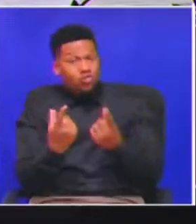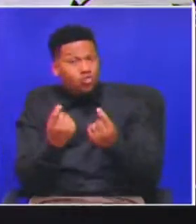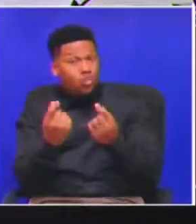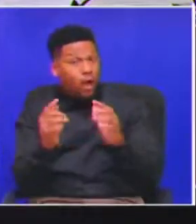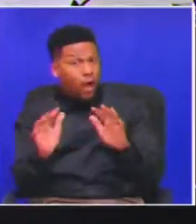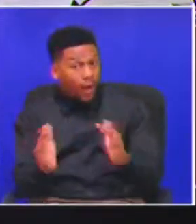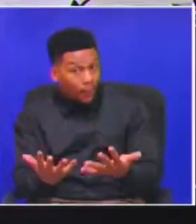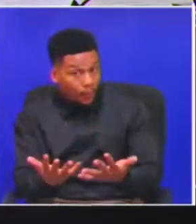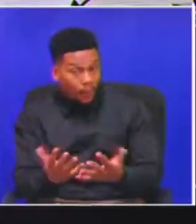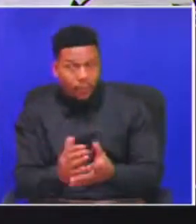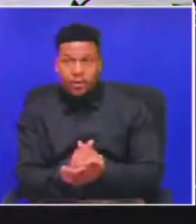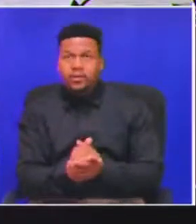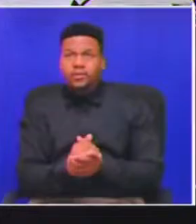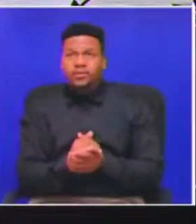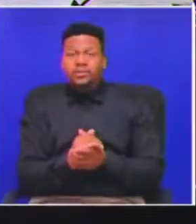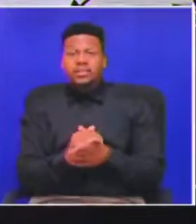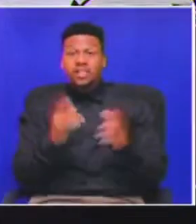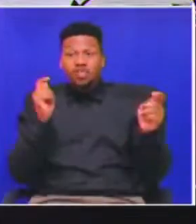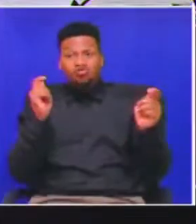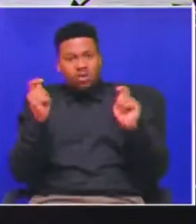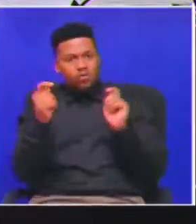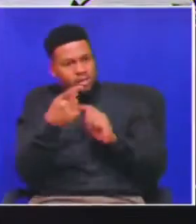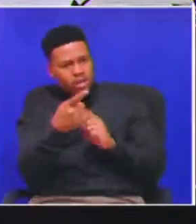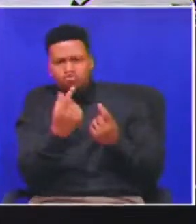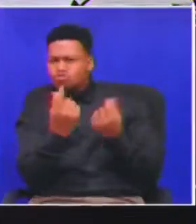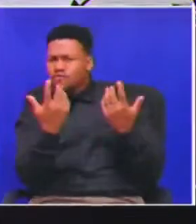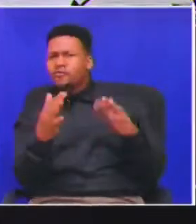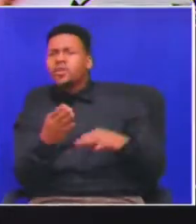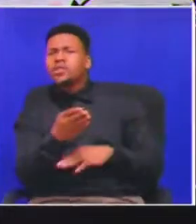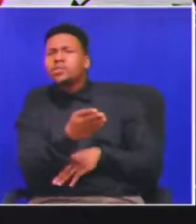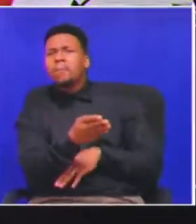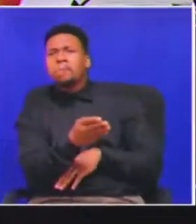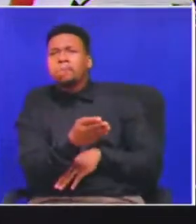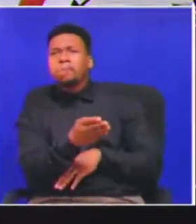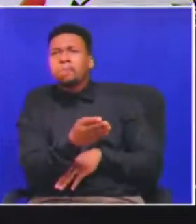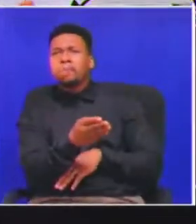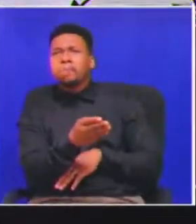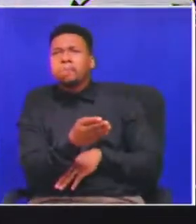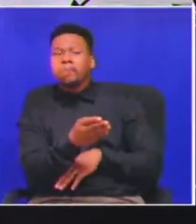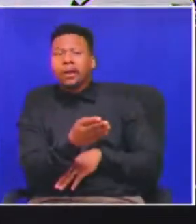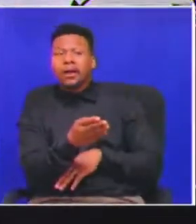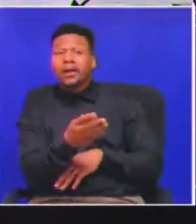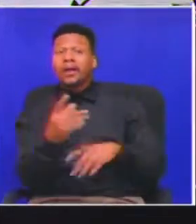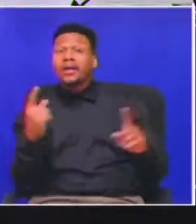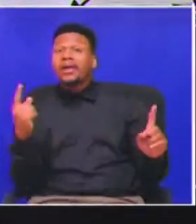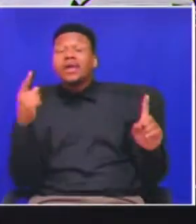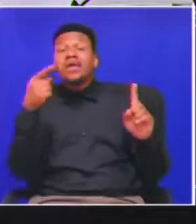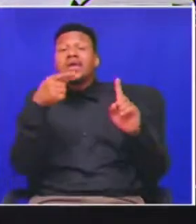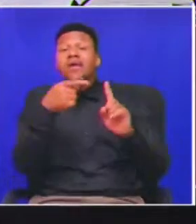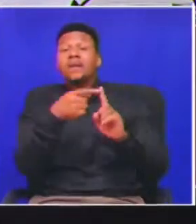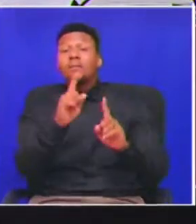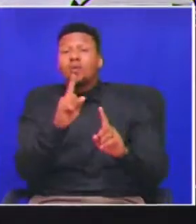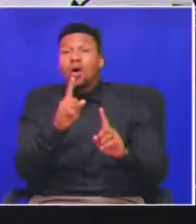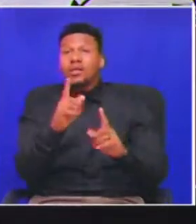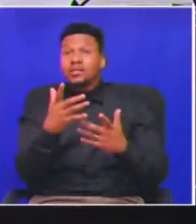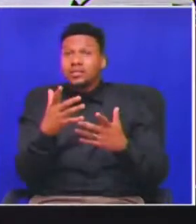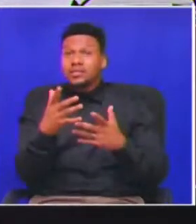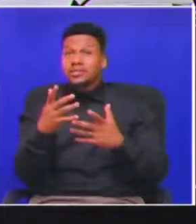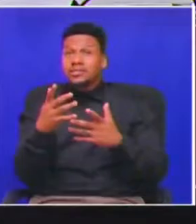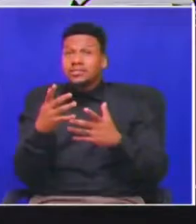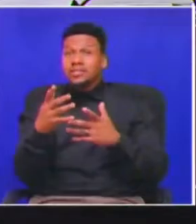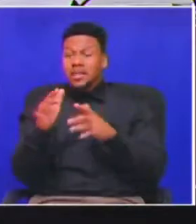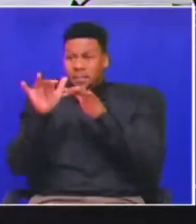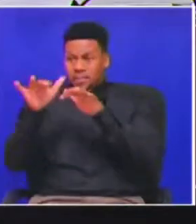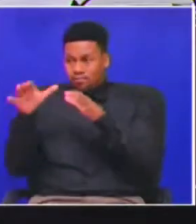that they had already embarked upon, that was aimed at bringing those who were deliberately, but